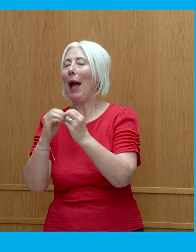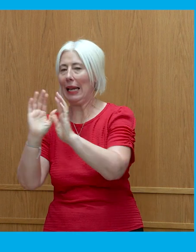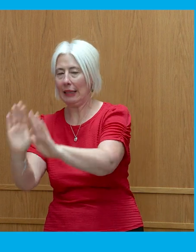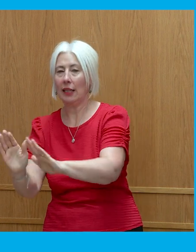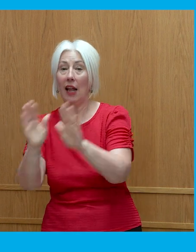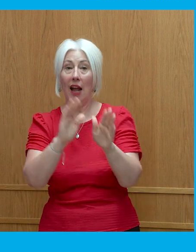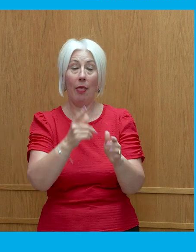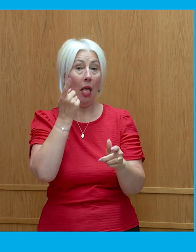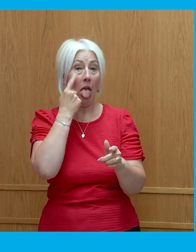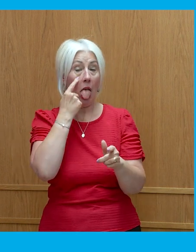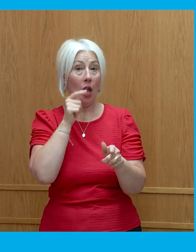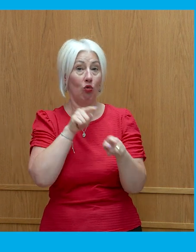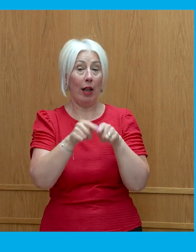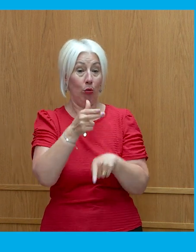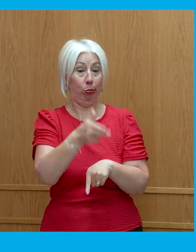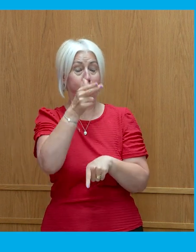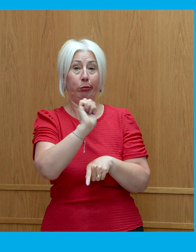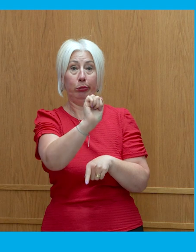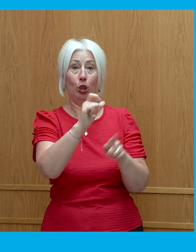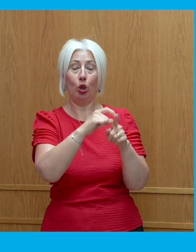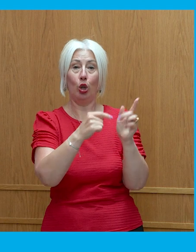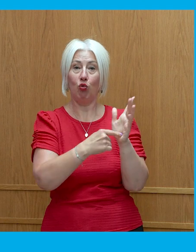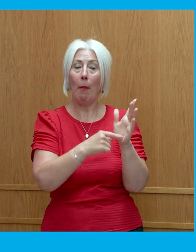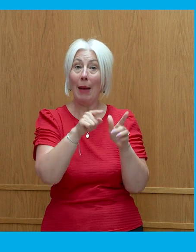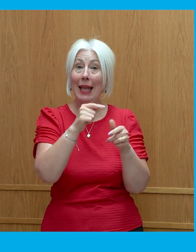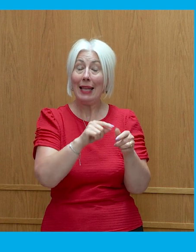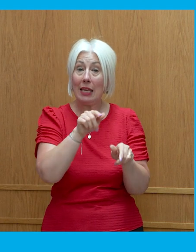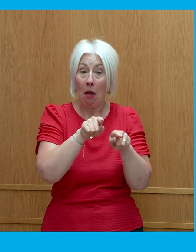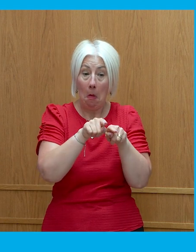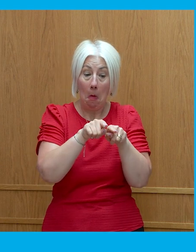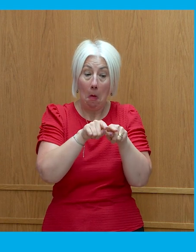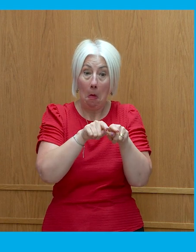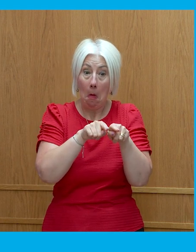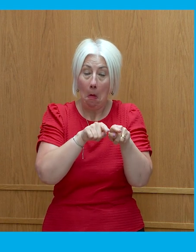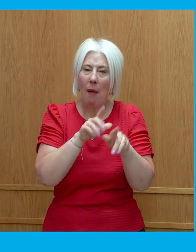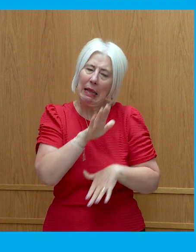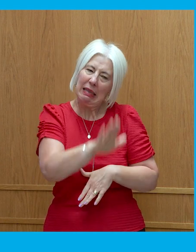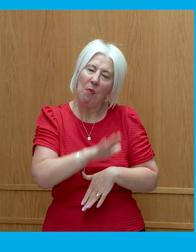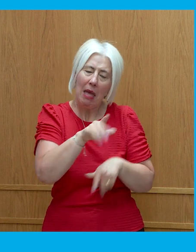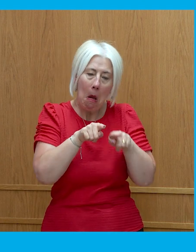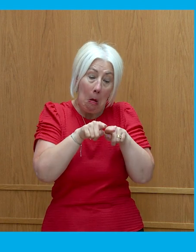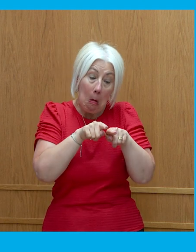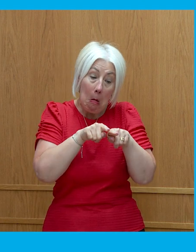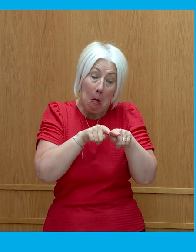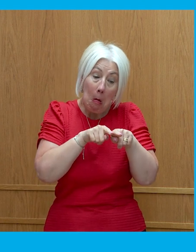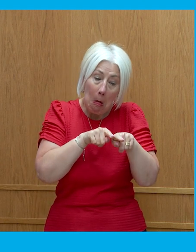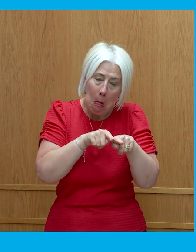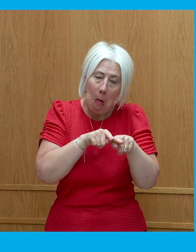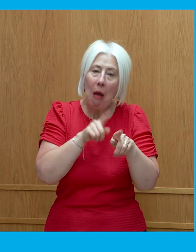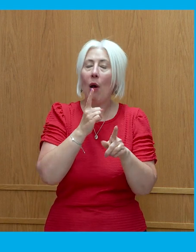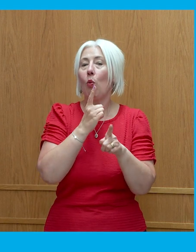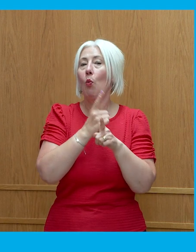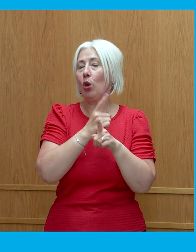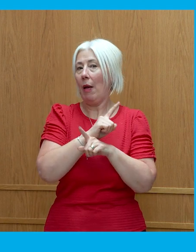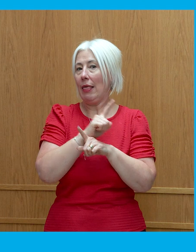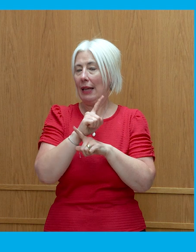the assassination attempt happened. Trump got a little bit of a bump, like a sympathy bump from that. But as we're going to talk later about